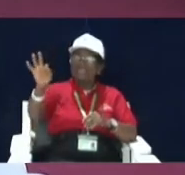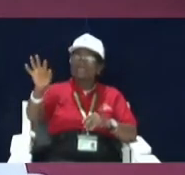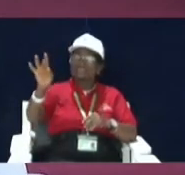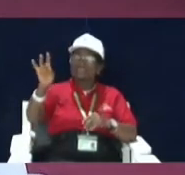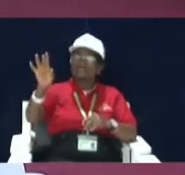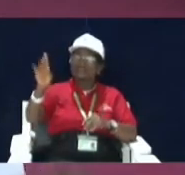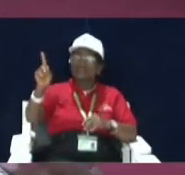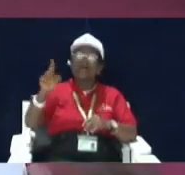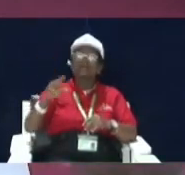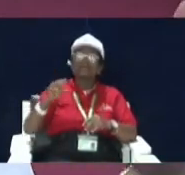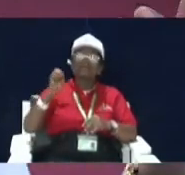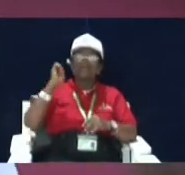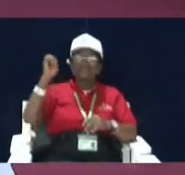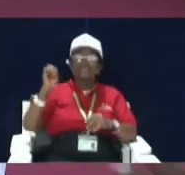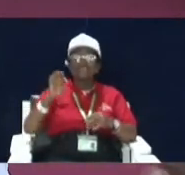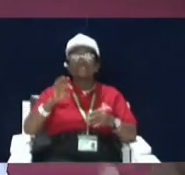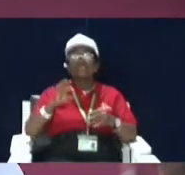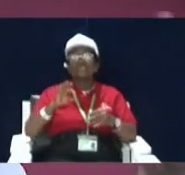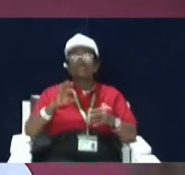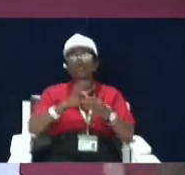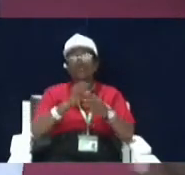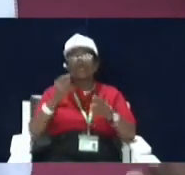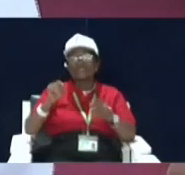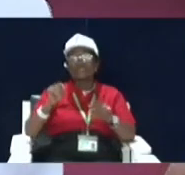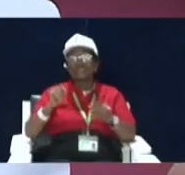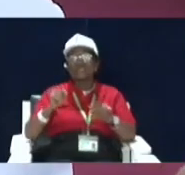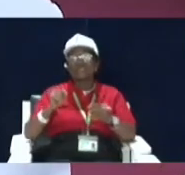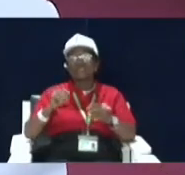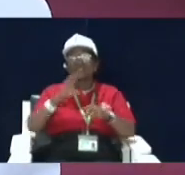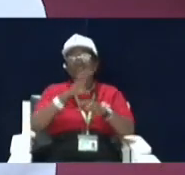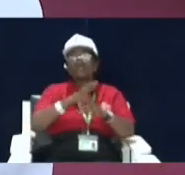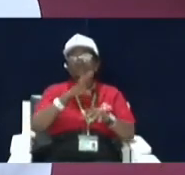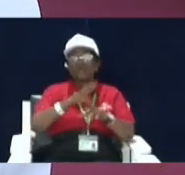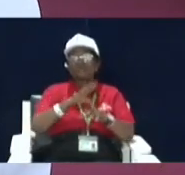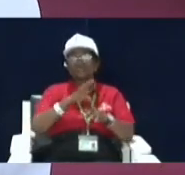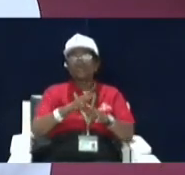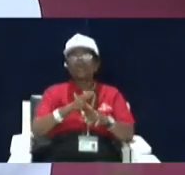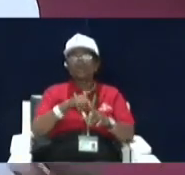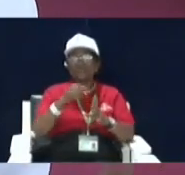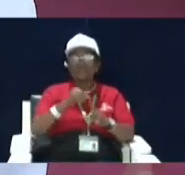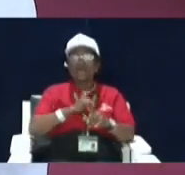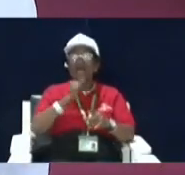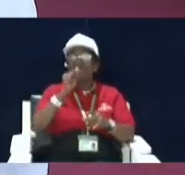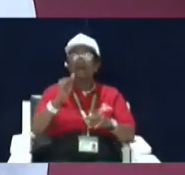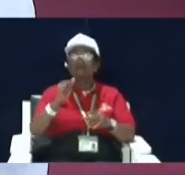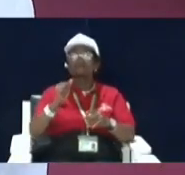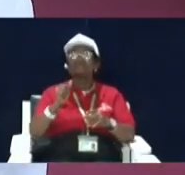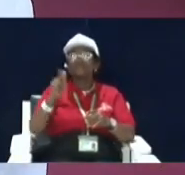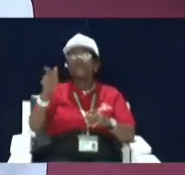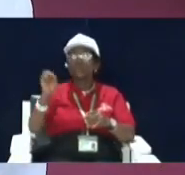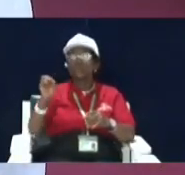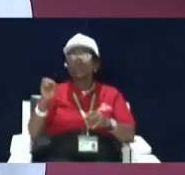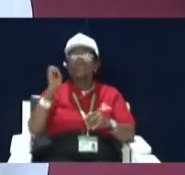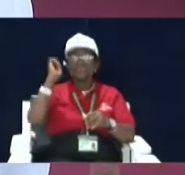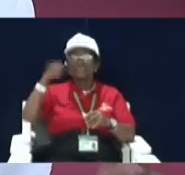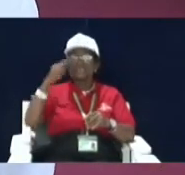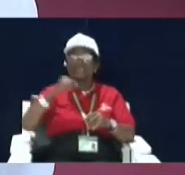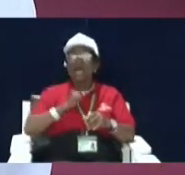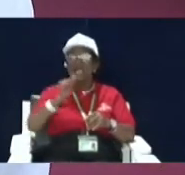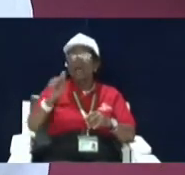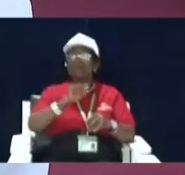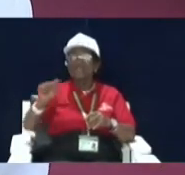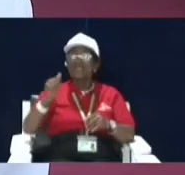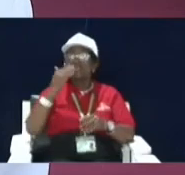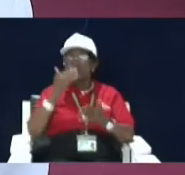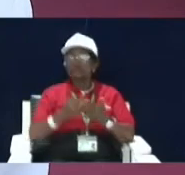church, he said, "I am a good tailor, but I don't have money. If you buy